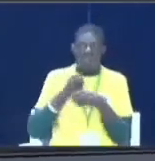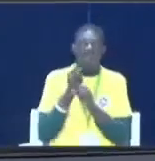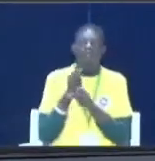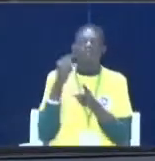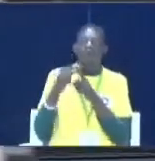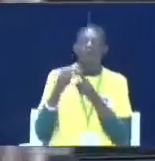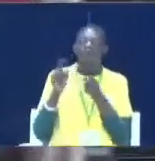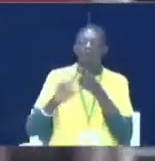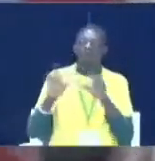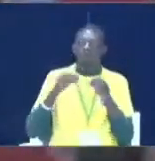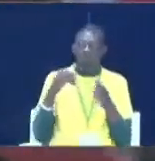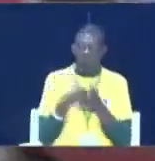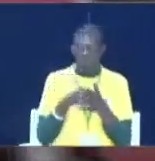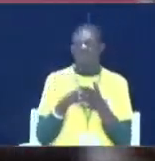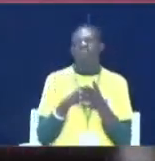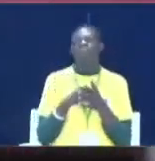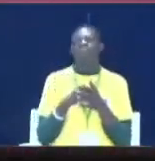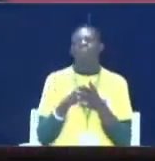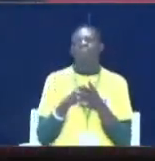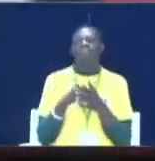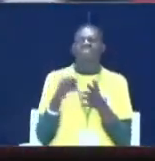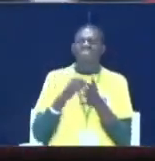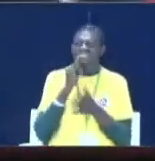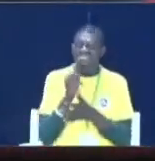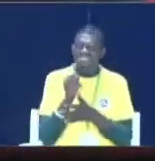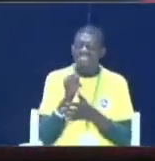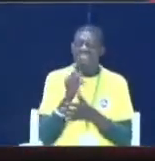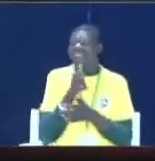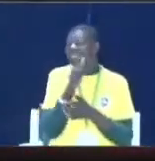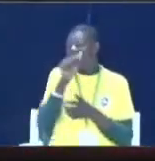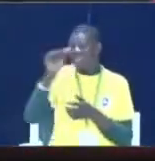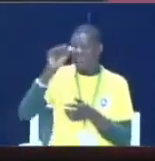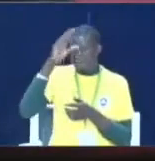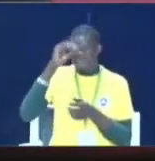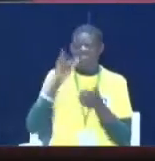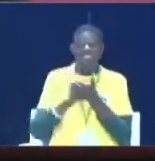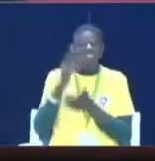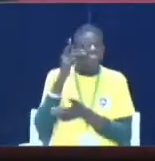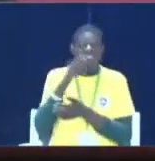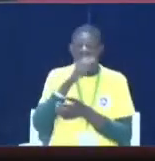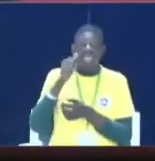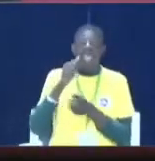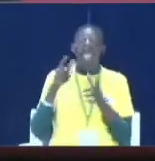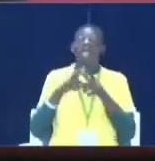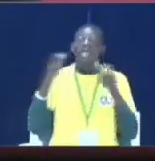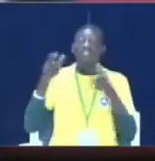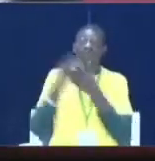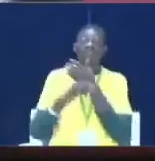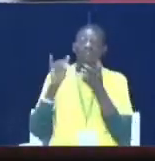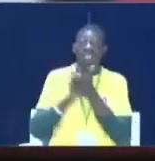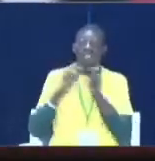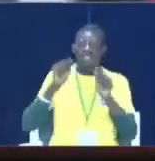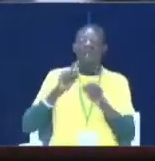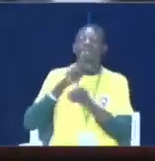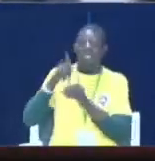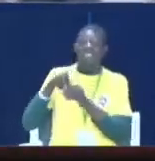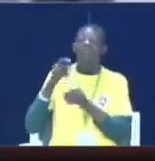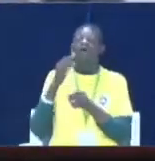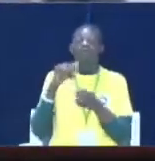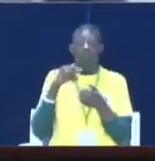to perform it. It is a man who sees enlargement that can partake of